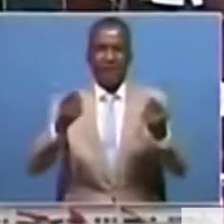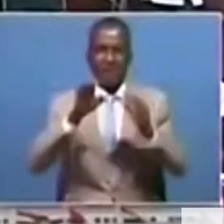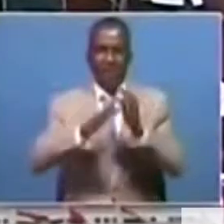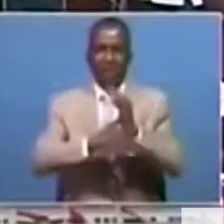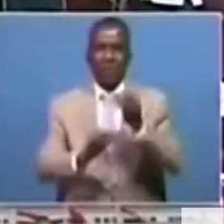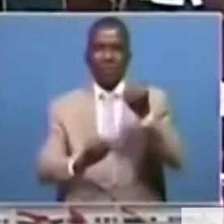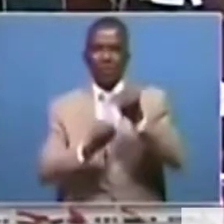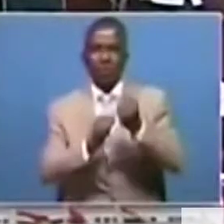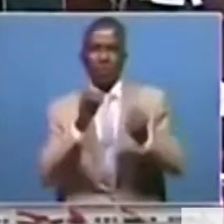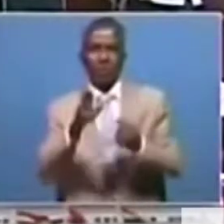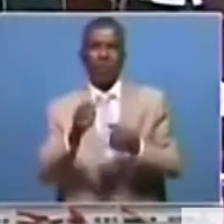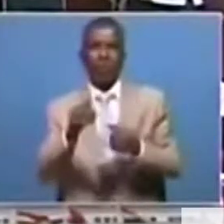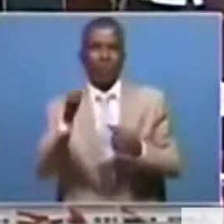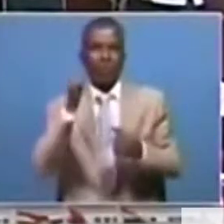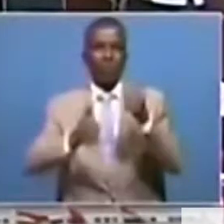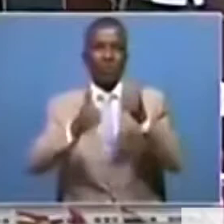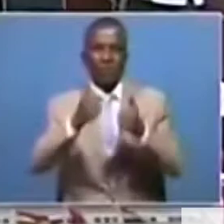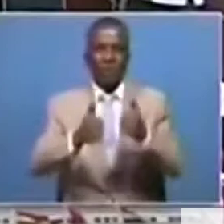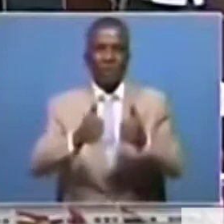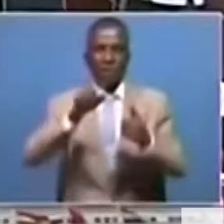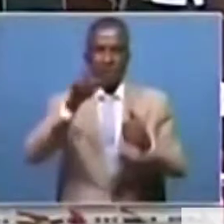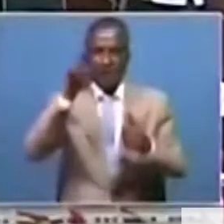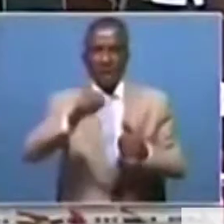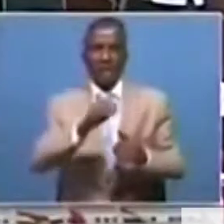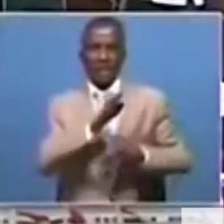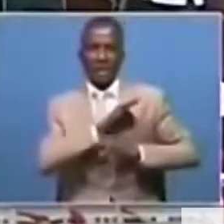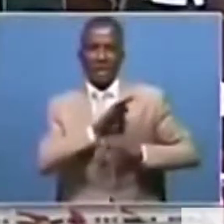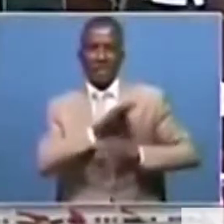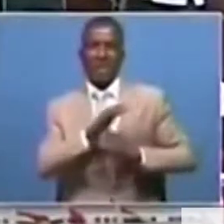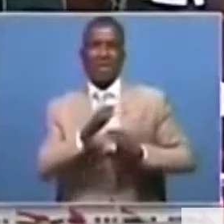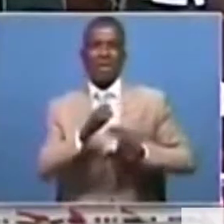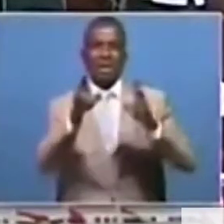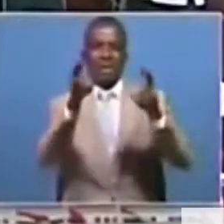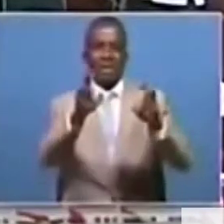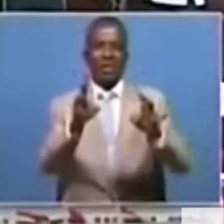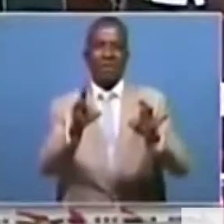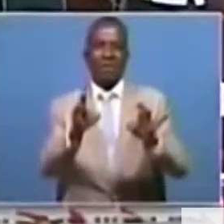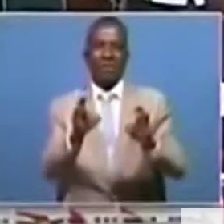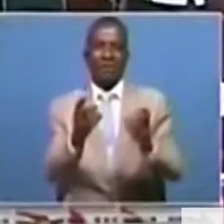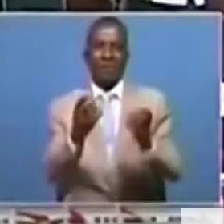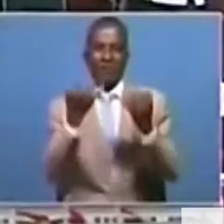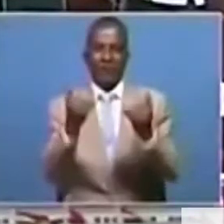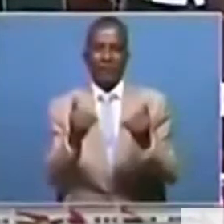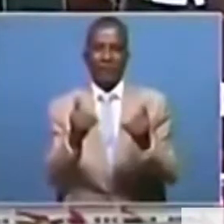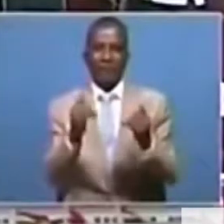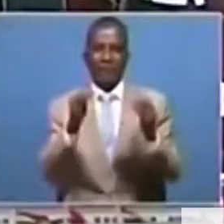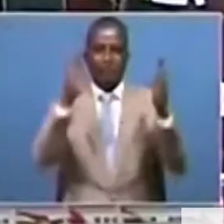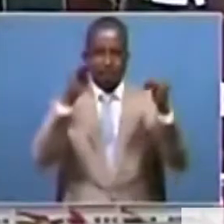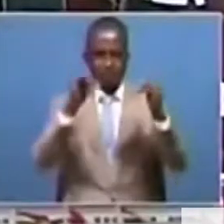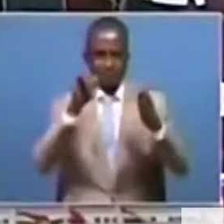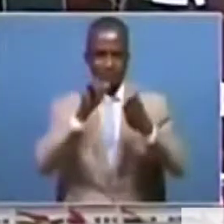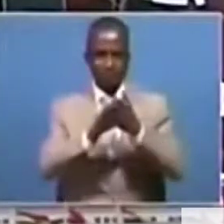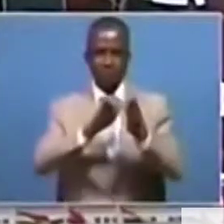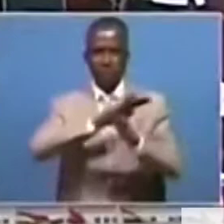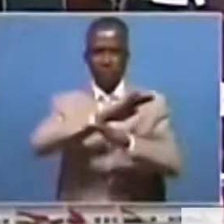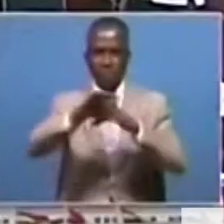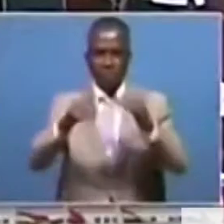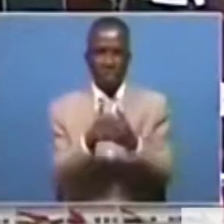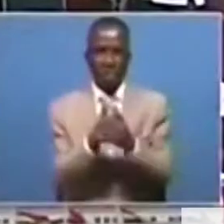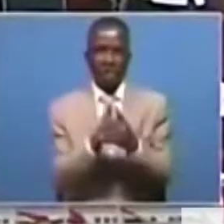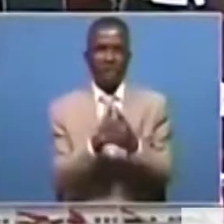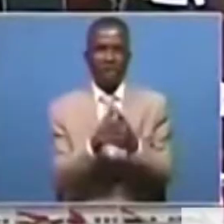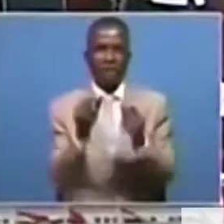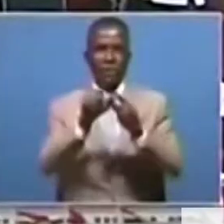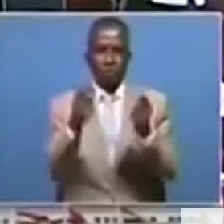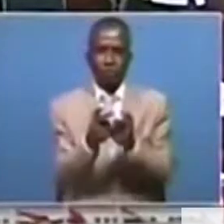his favor, we must satisfy certain basic conditions as laid down by case law. The general expectation imposed on all litigating